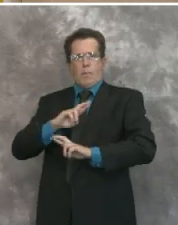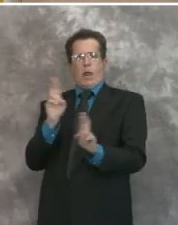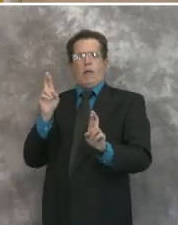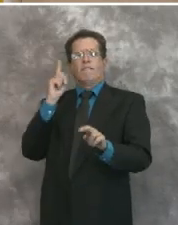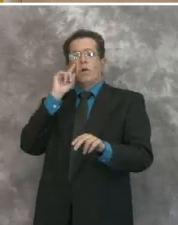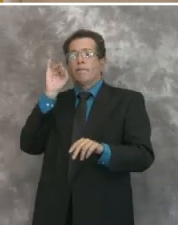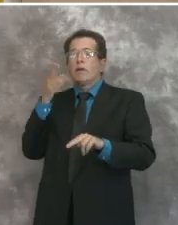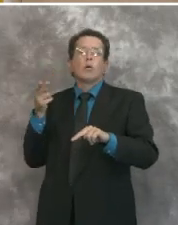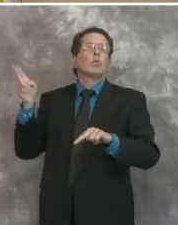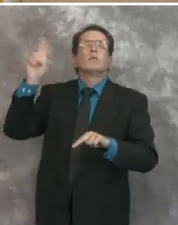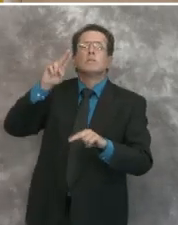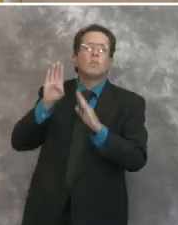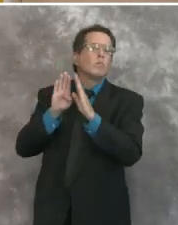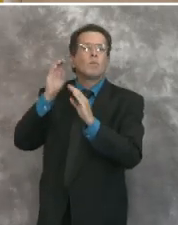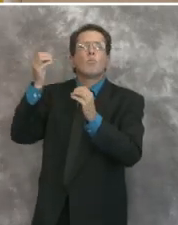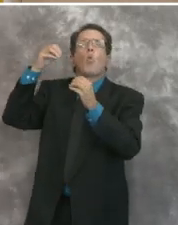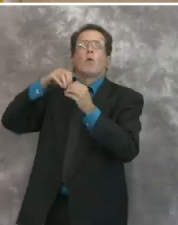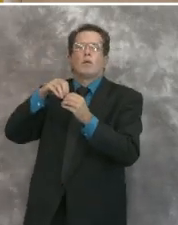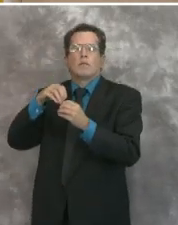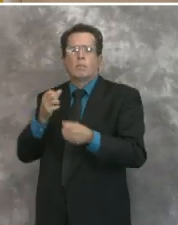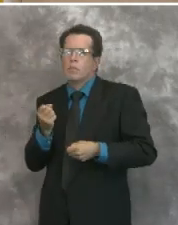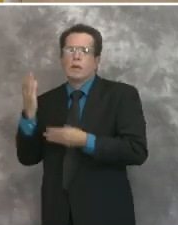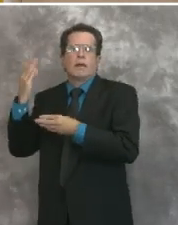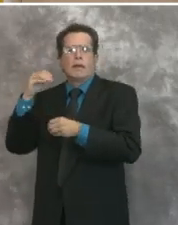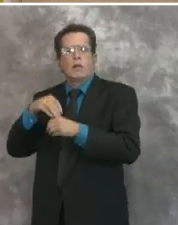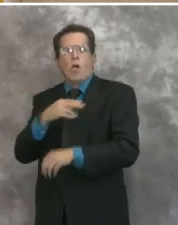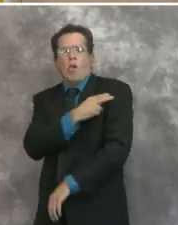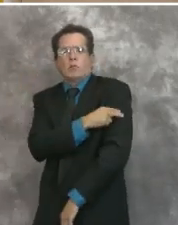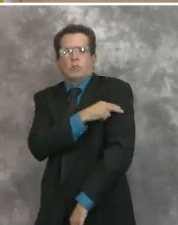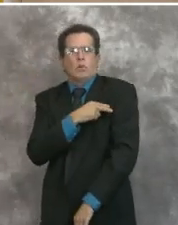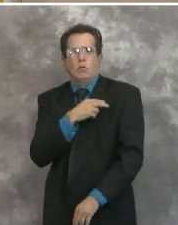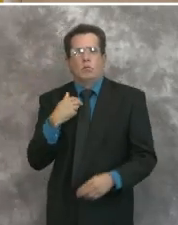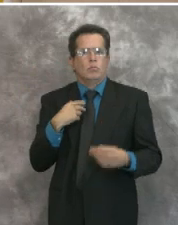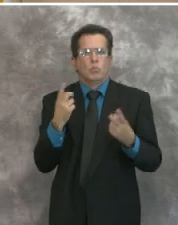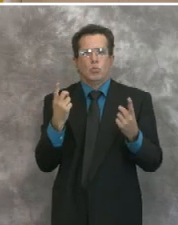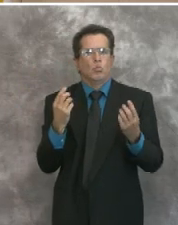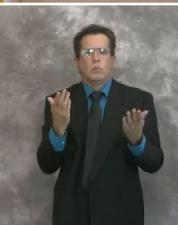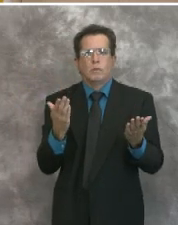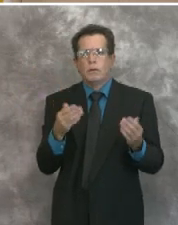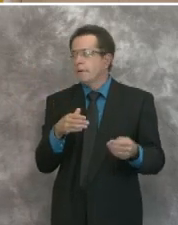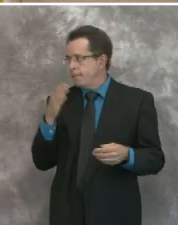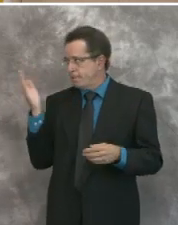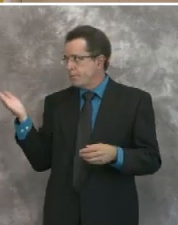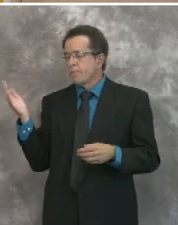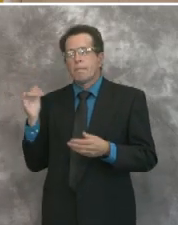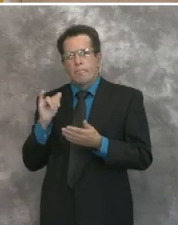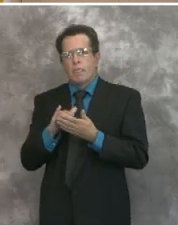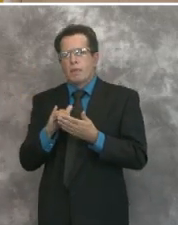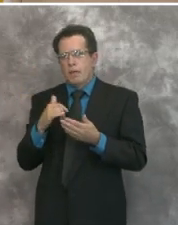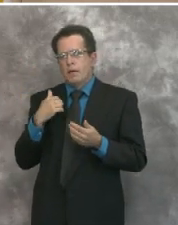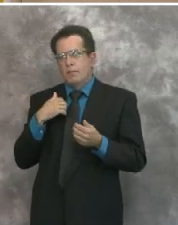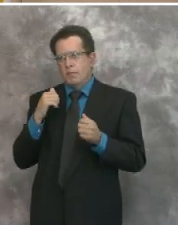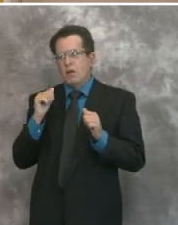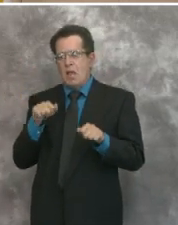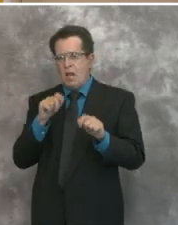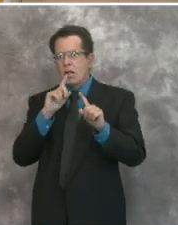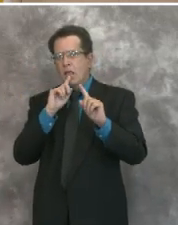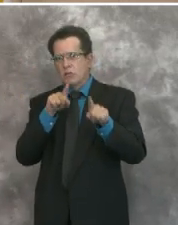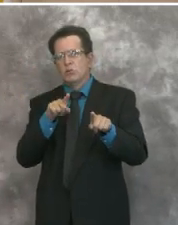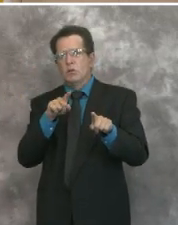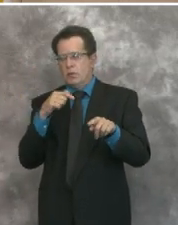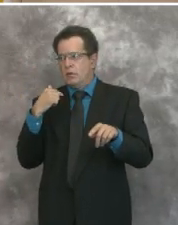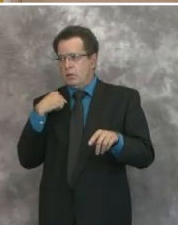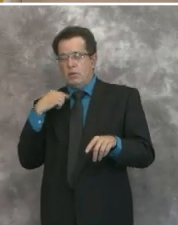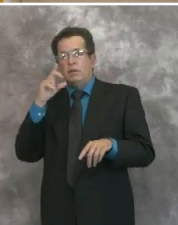I think we've just answered that question, but I will review it once again. The information about, we also